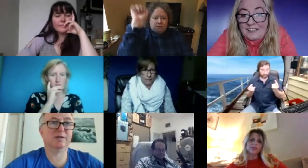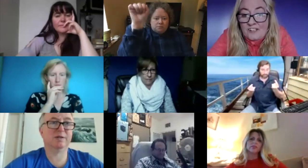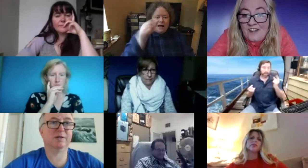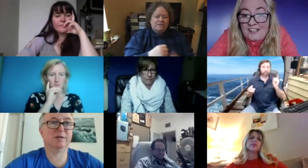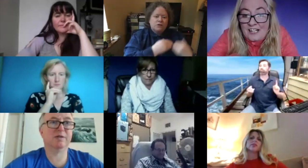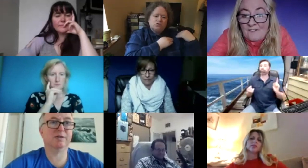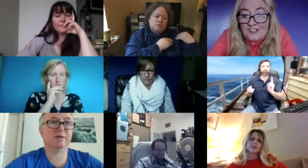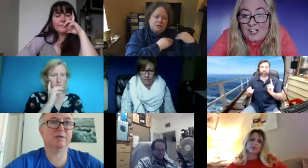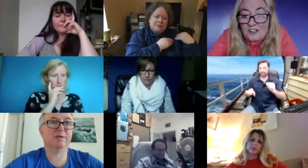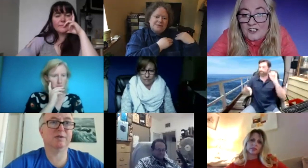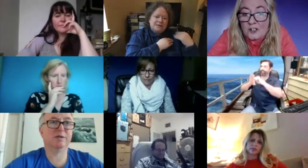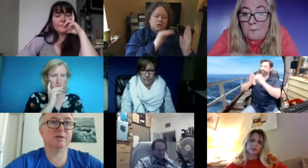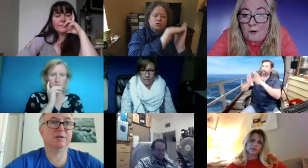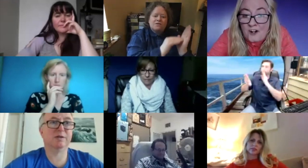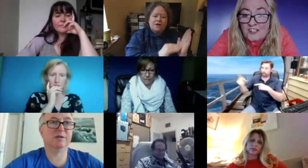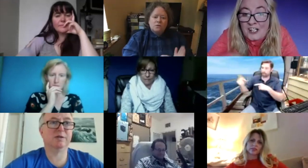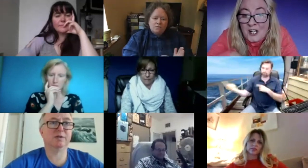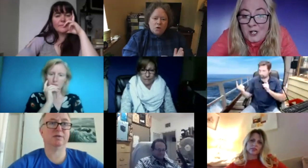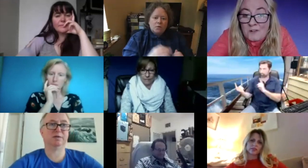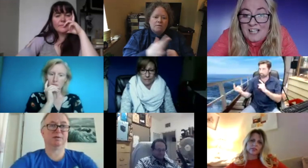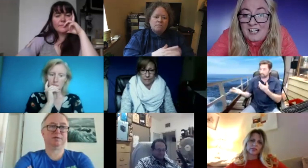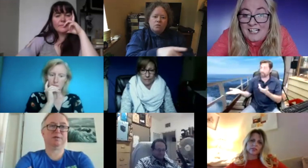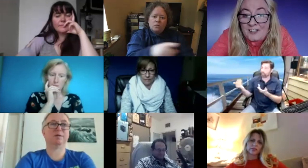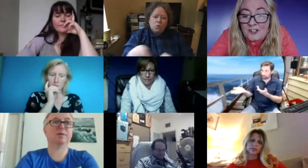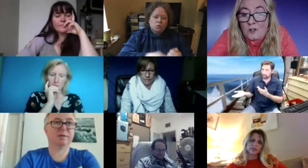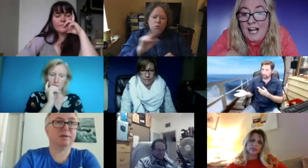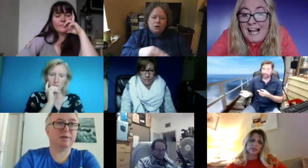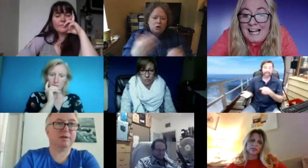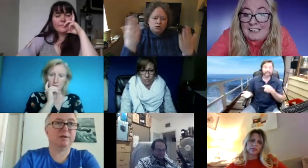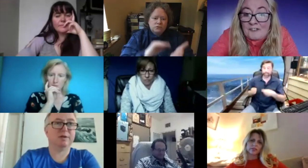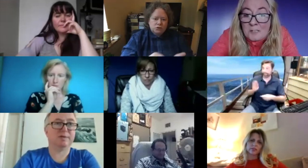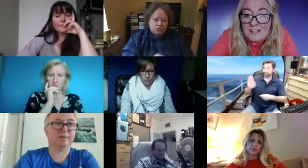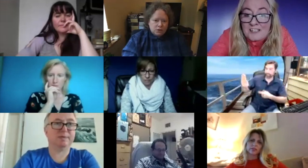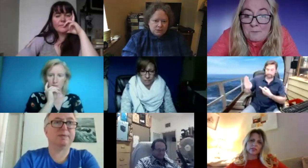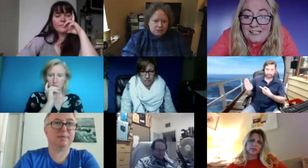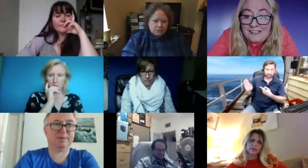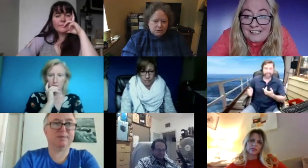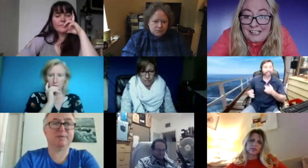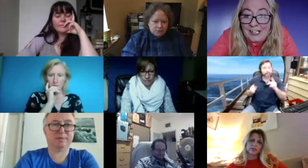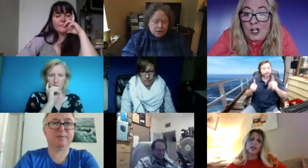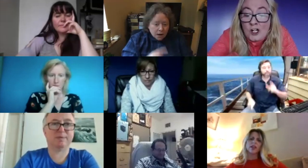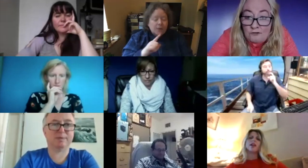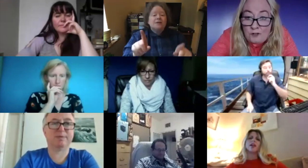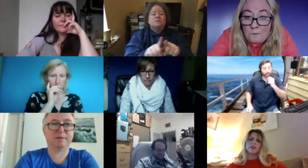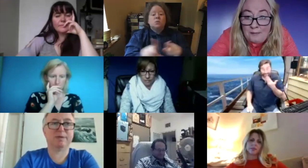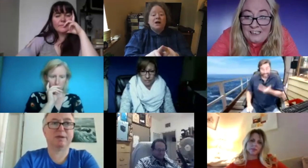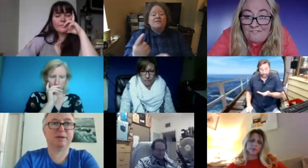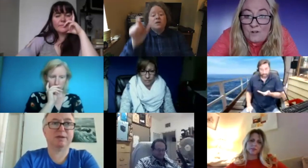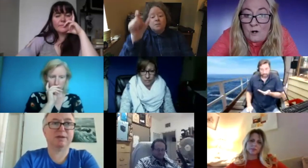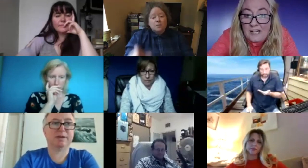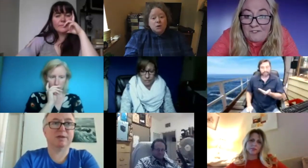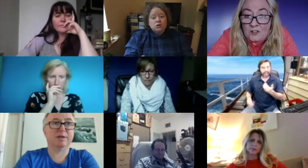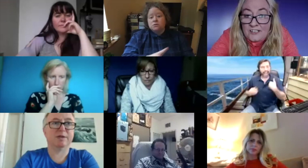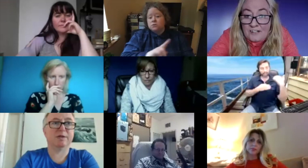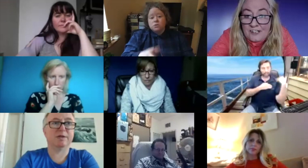it, they would have had a conversation. So the person who was knocking on the door had the responsibility to complete the